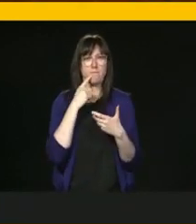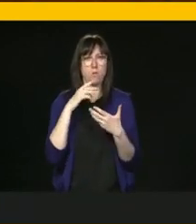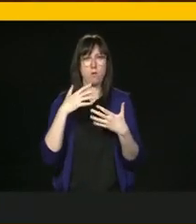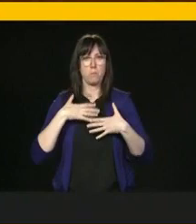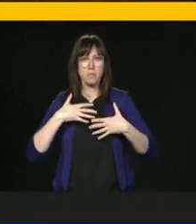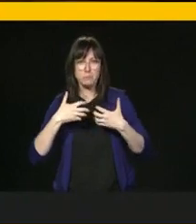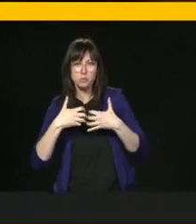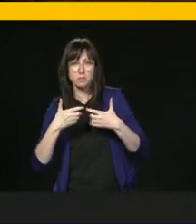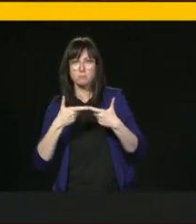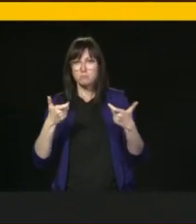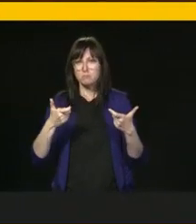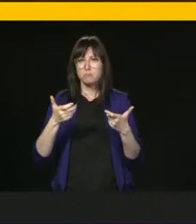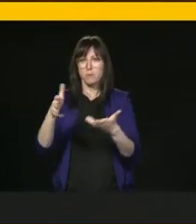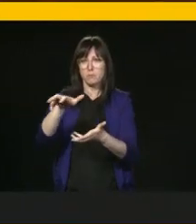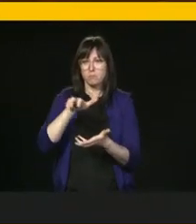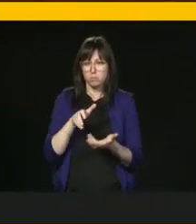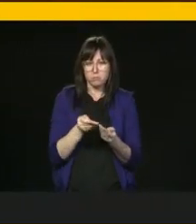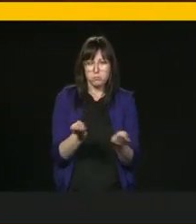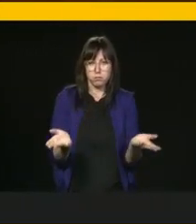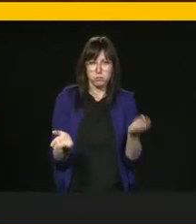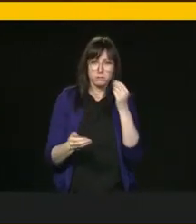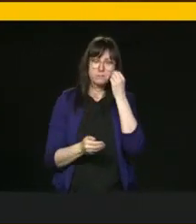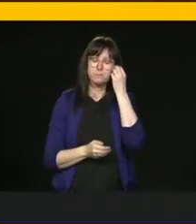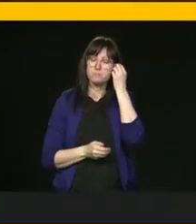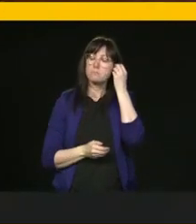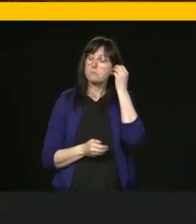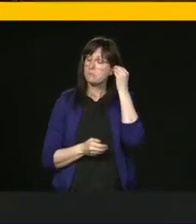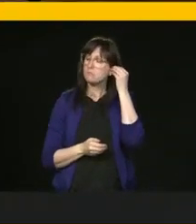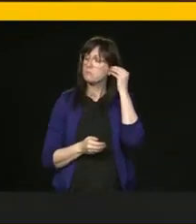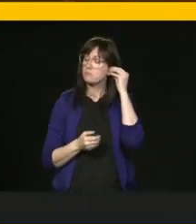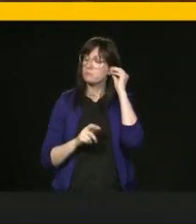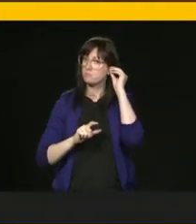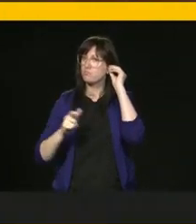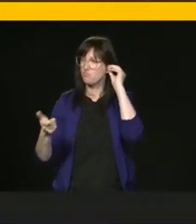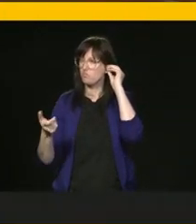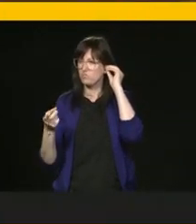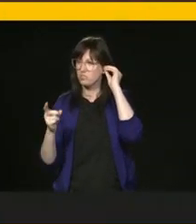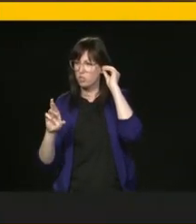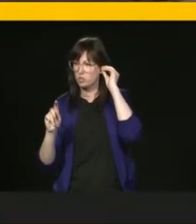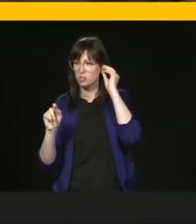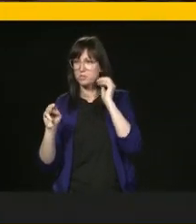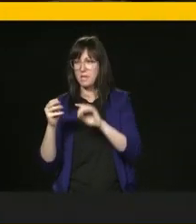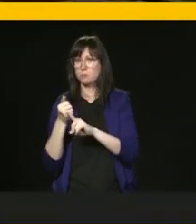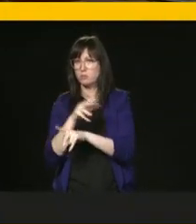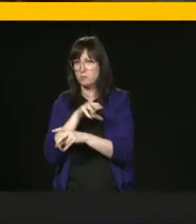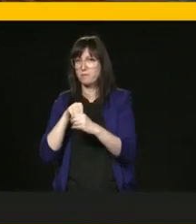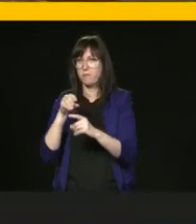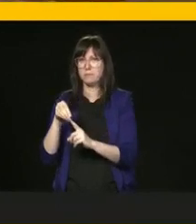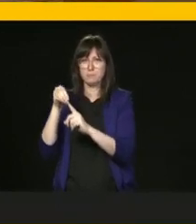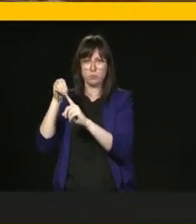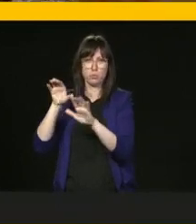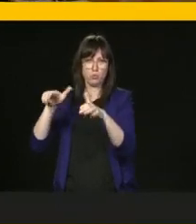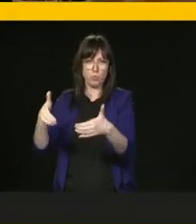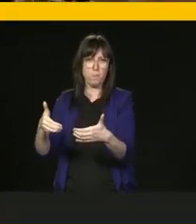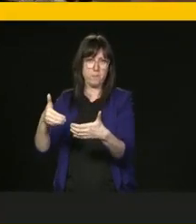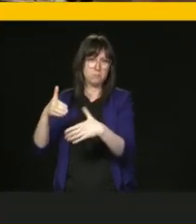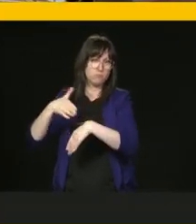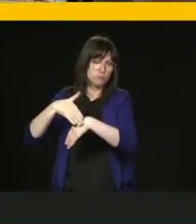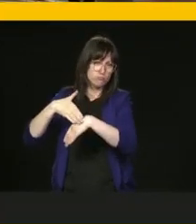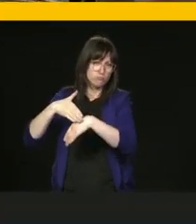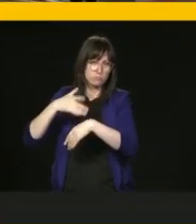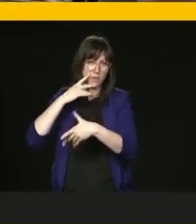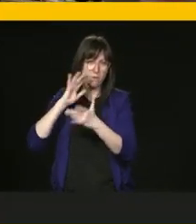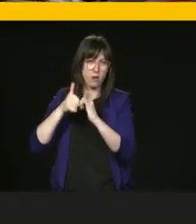I'll turn to Dr. Tam. She's actively involved in the special advisory committee that's looking at both the procurement side and also